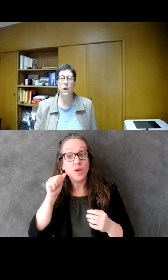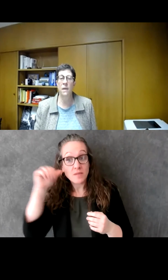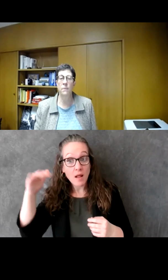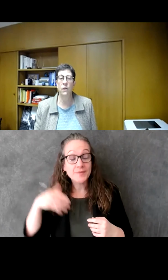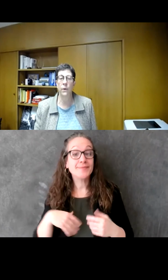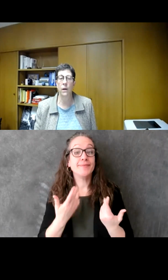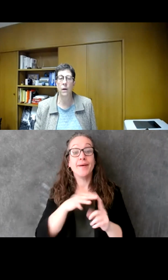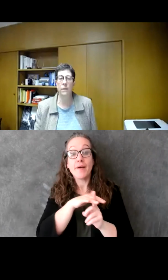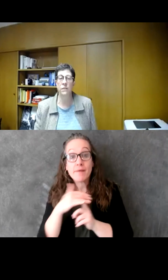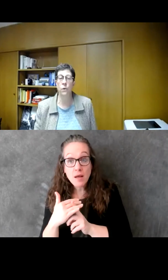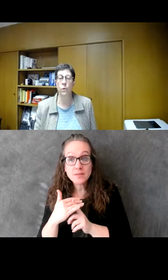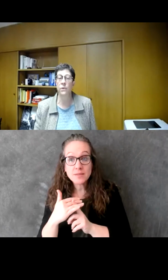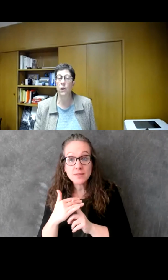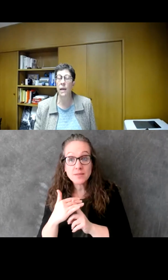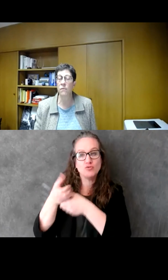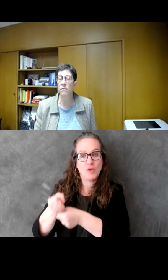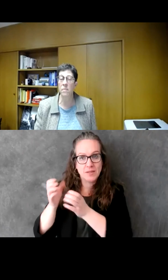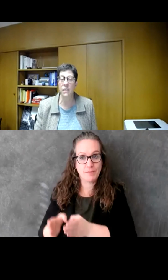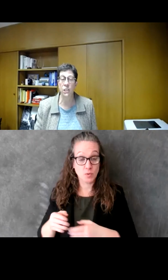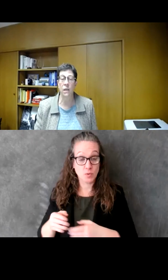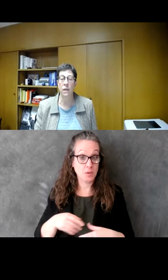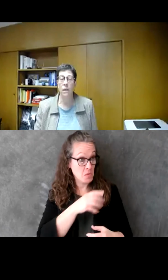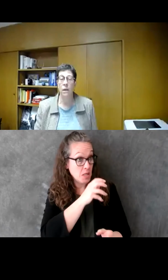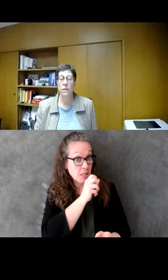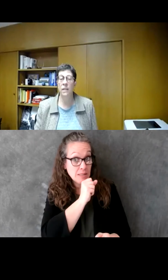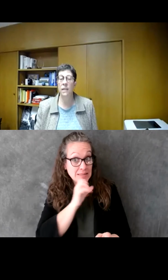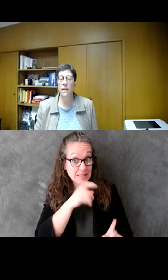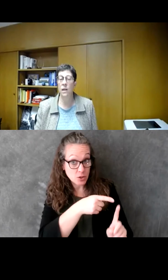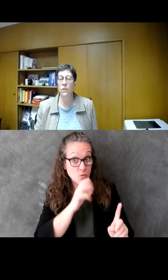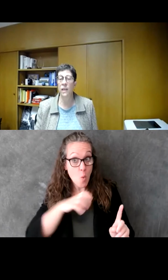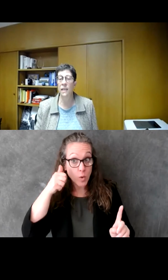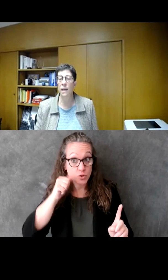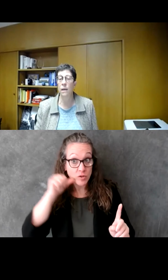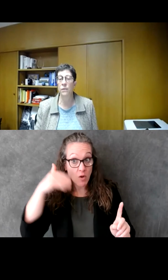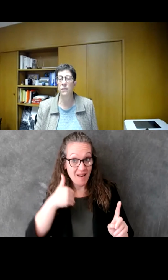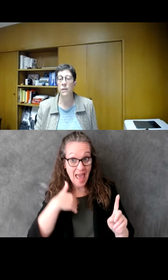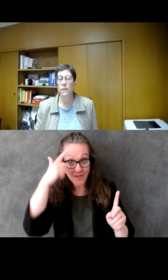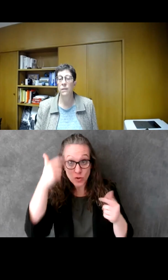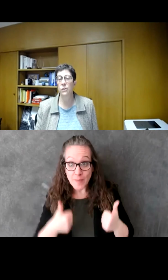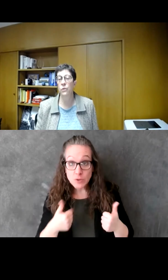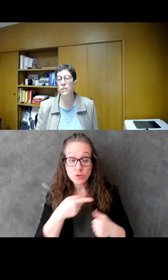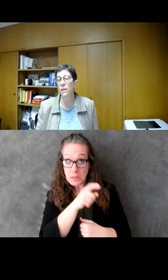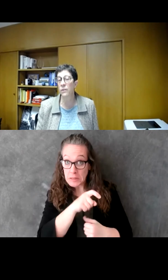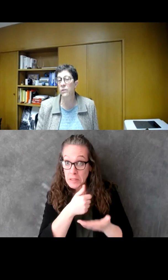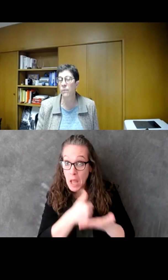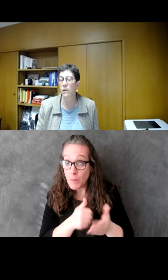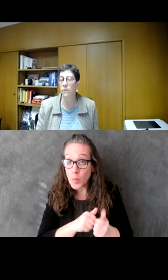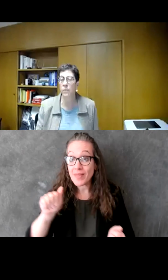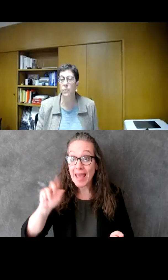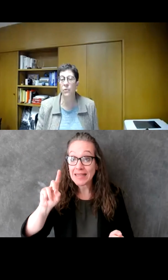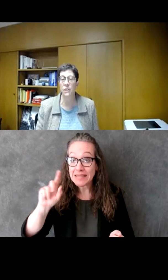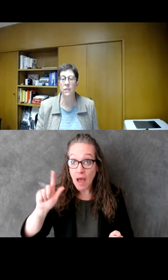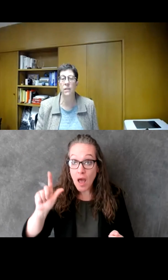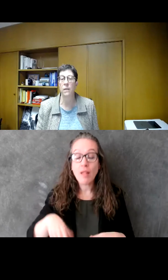look at what might be going on. Does the older adult have dementia? Do they need help with ADLs? Does a trusted other suffering